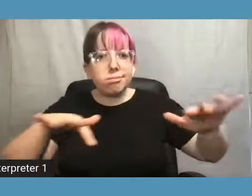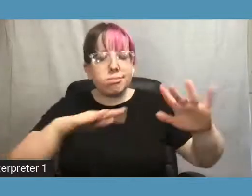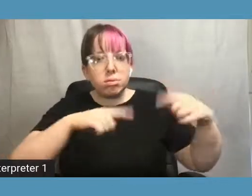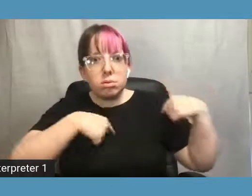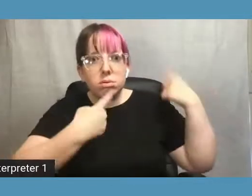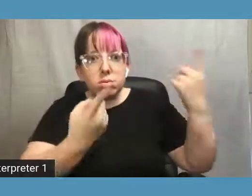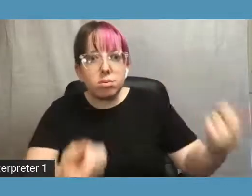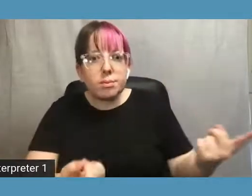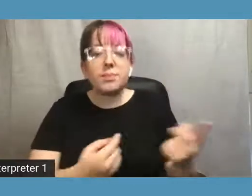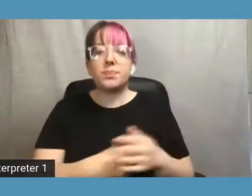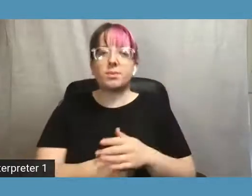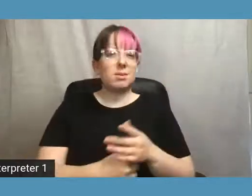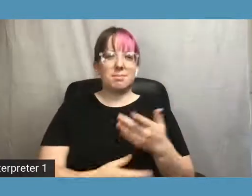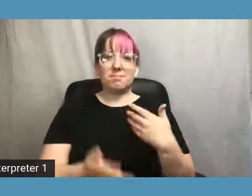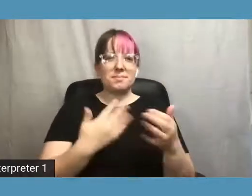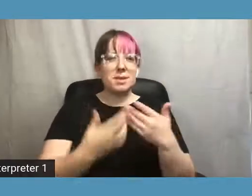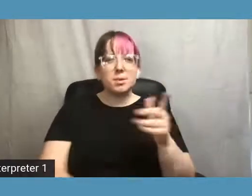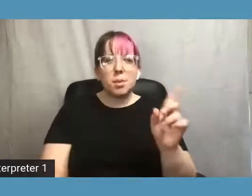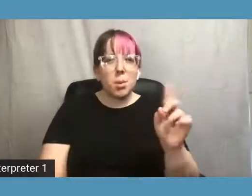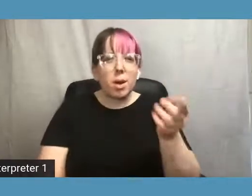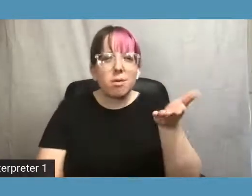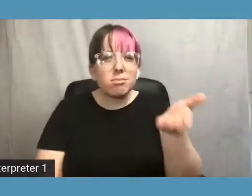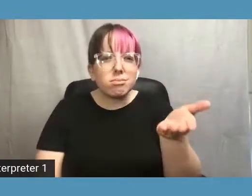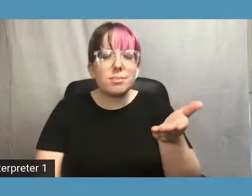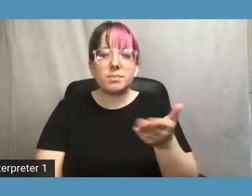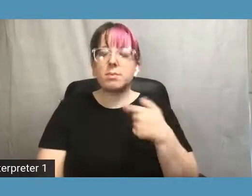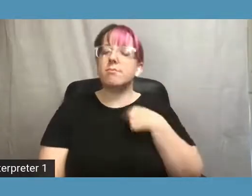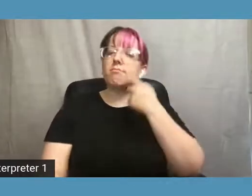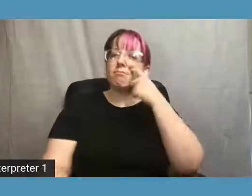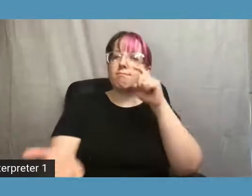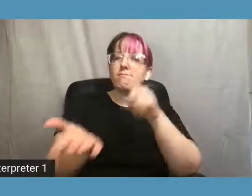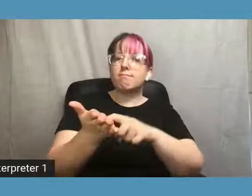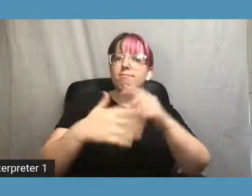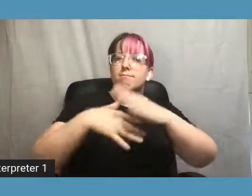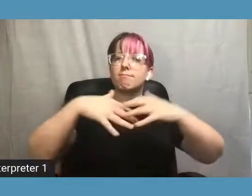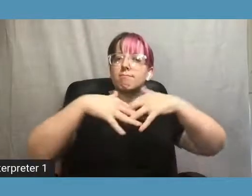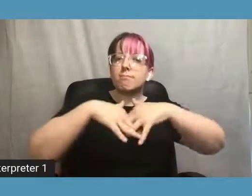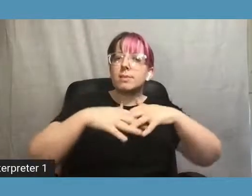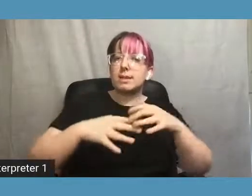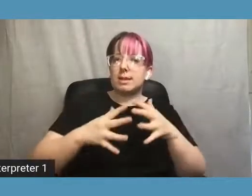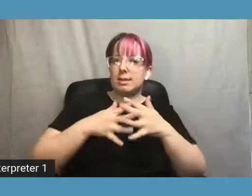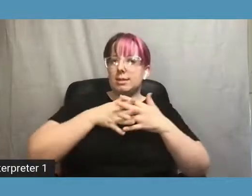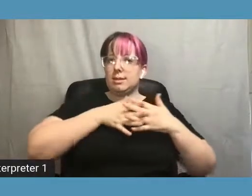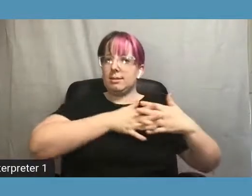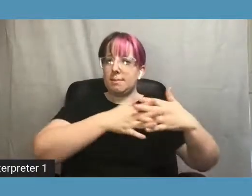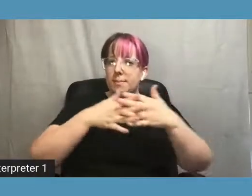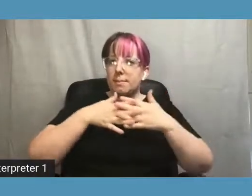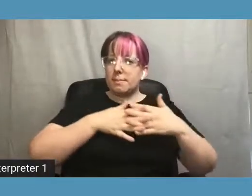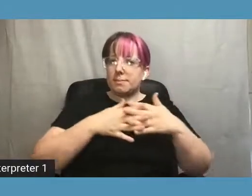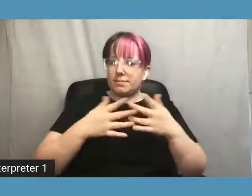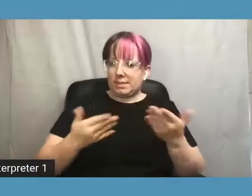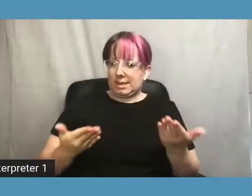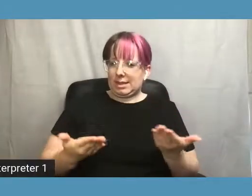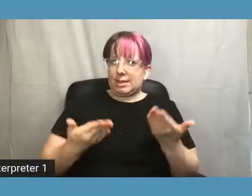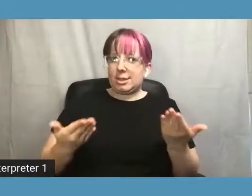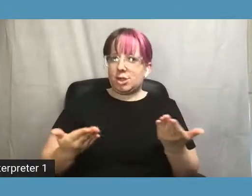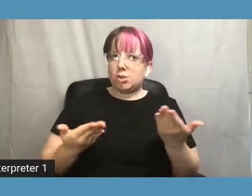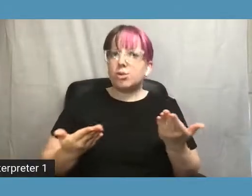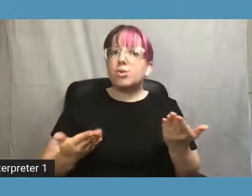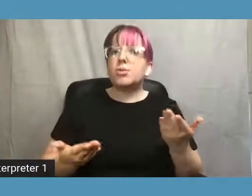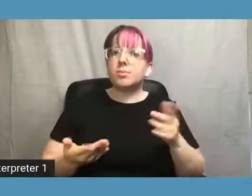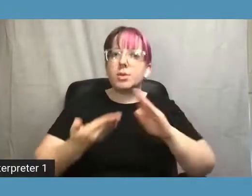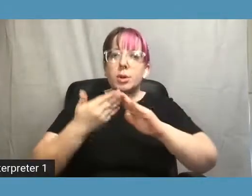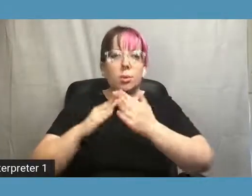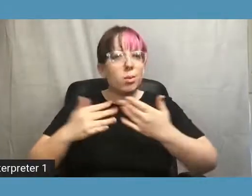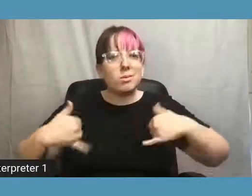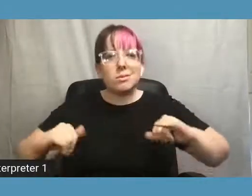we are each located, let us acknowledge indigenous nations as living communities. We at the Digital Empowerment